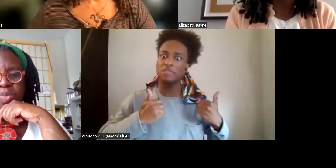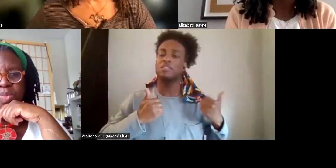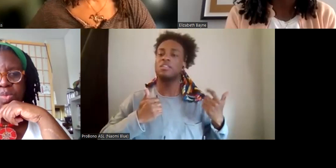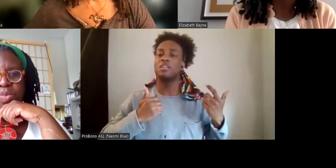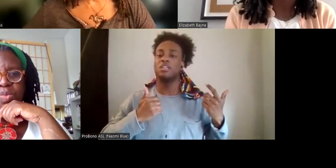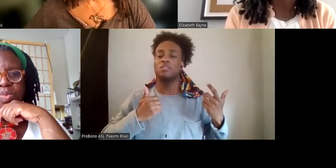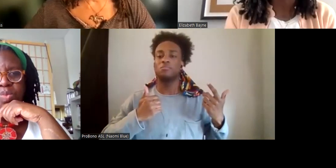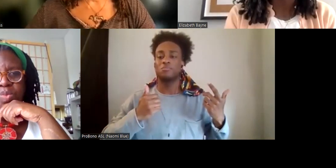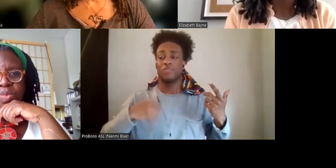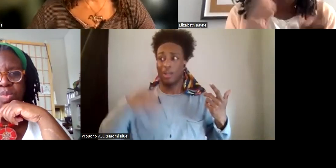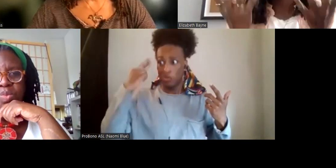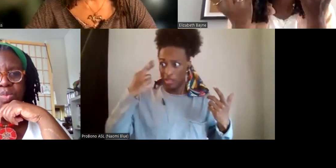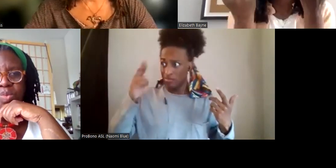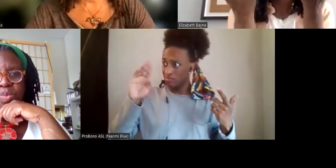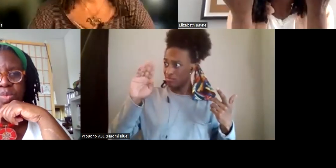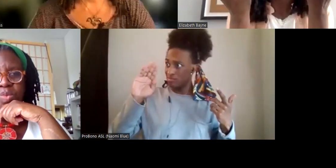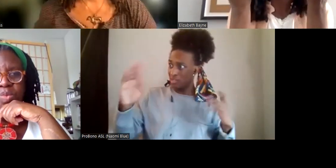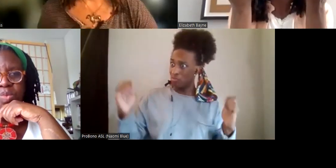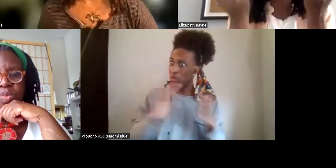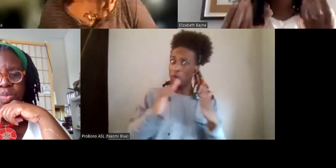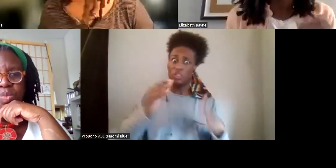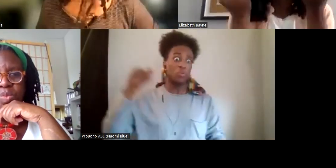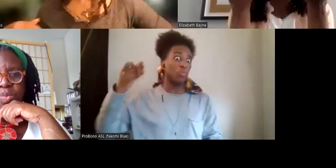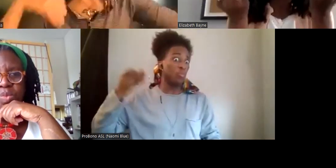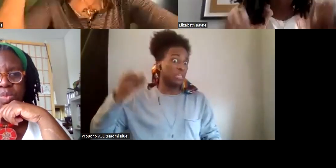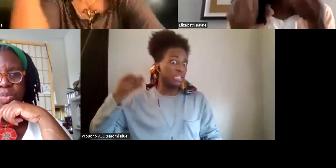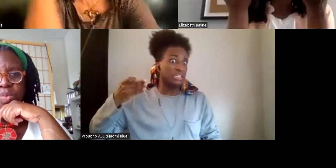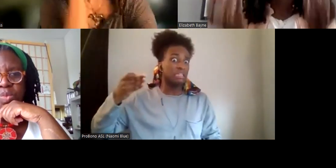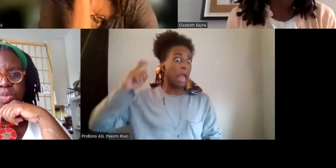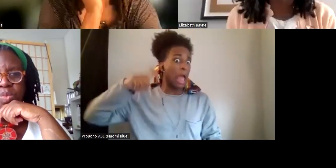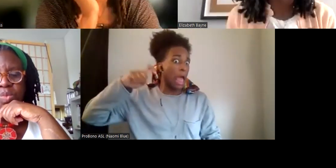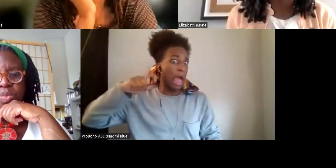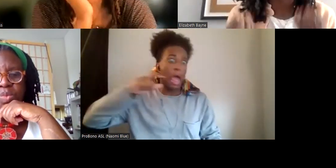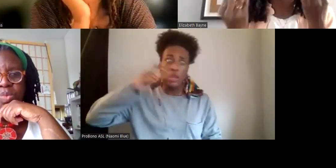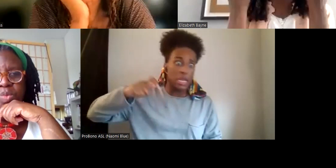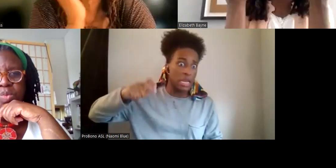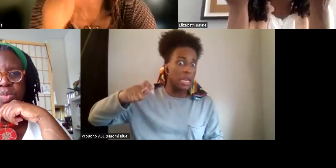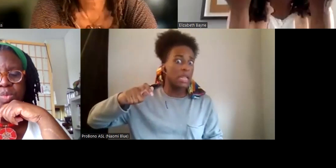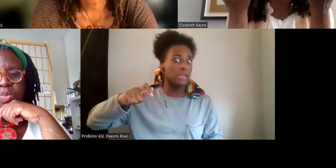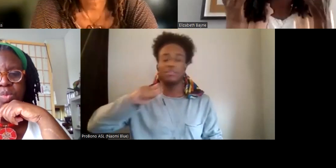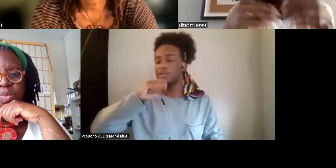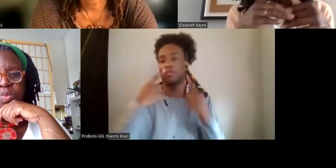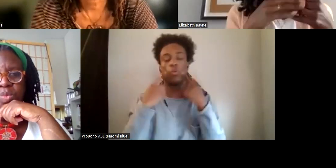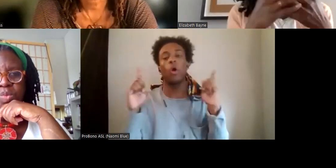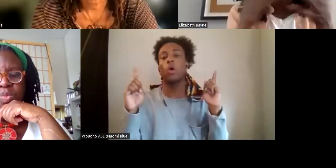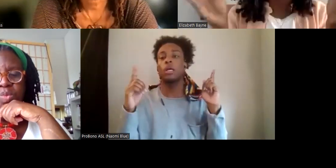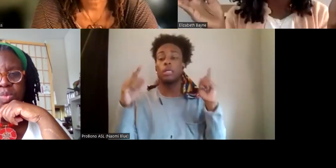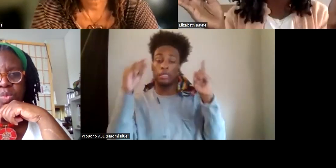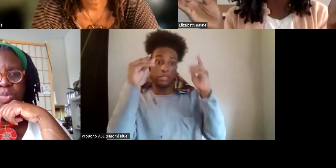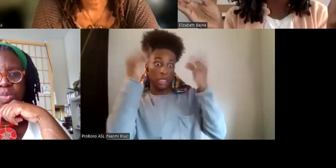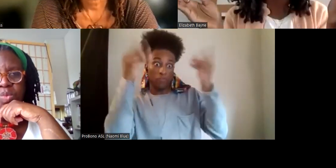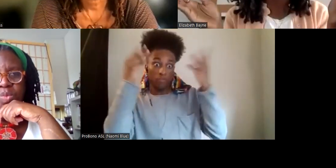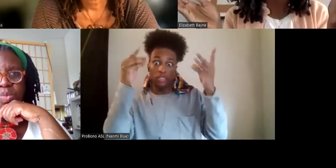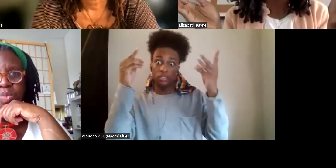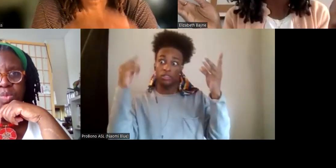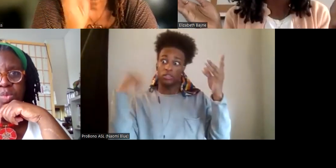that approach wasn't effective. And also there was the trickle down it doesn't happen. Like the information that they're spending millions of